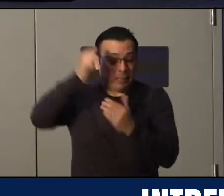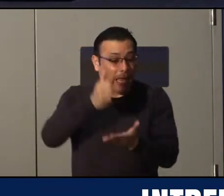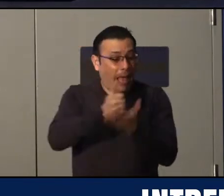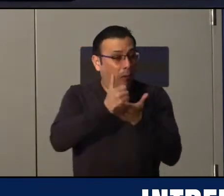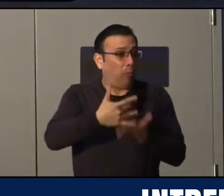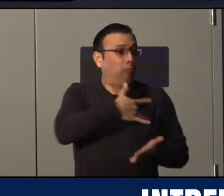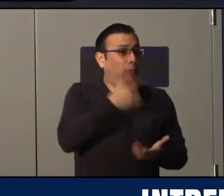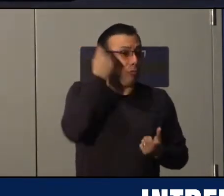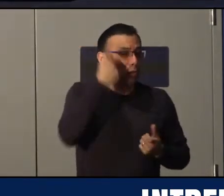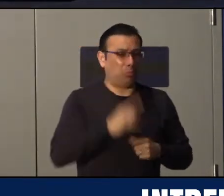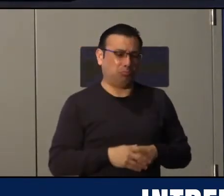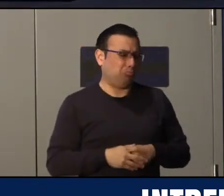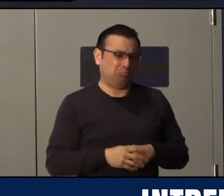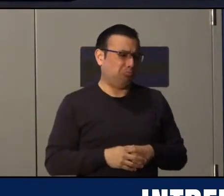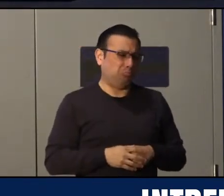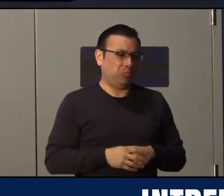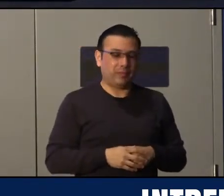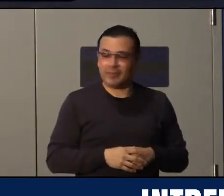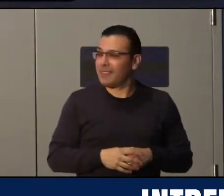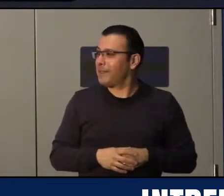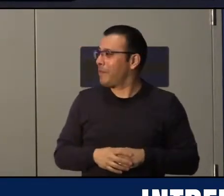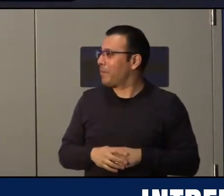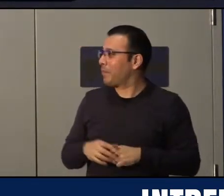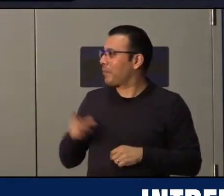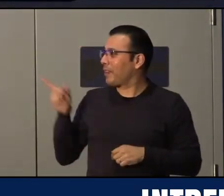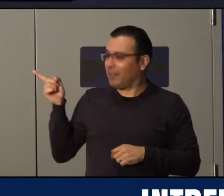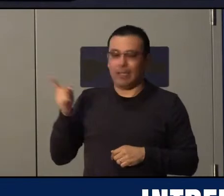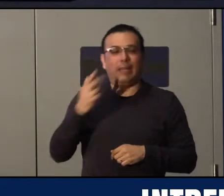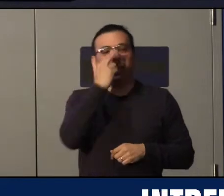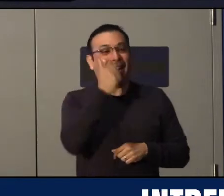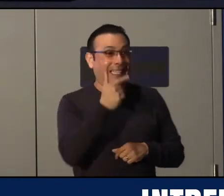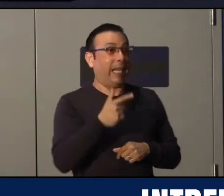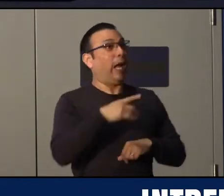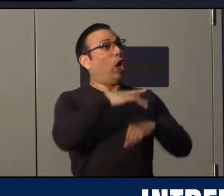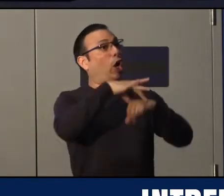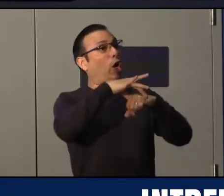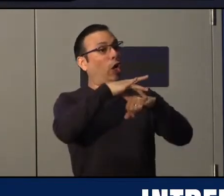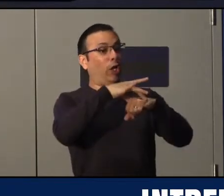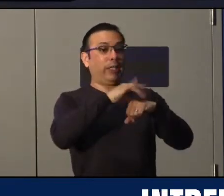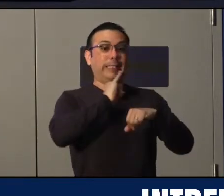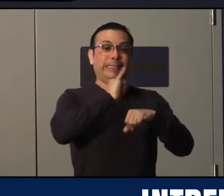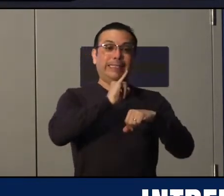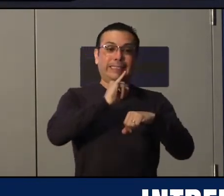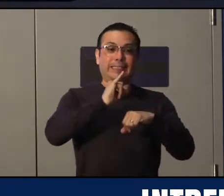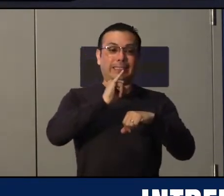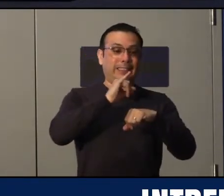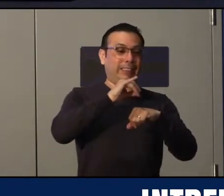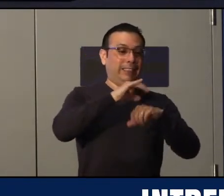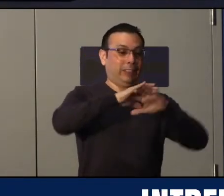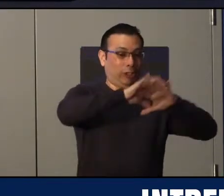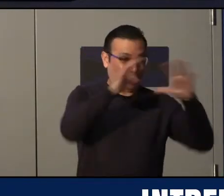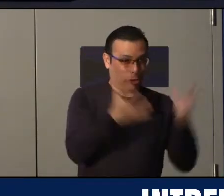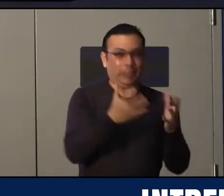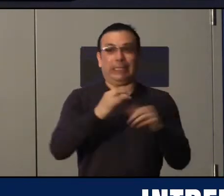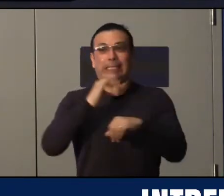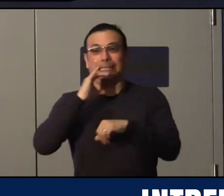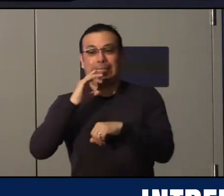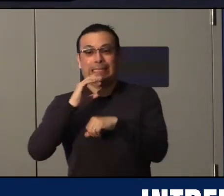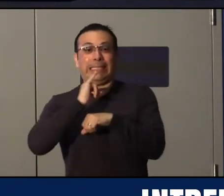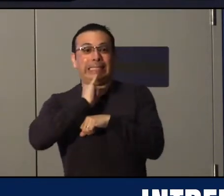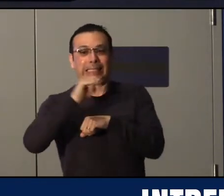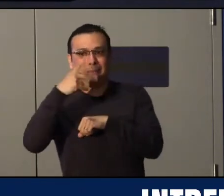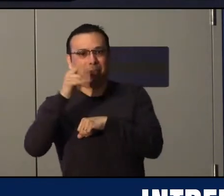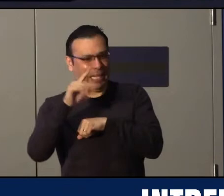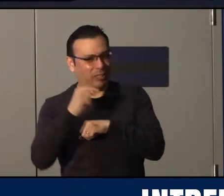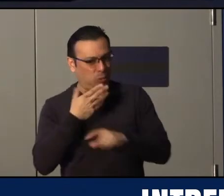is a planet thing, though. Yeah. All right. So on my first flight, I got a chance to spacewalk a couple